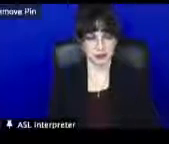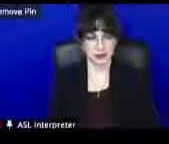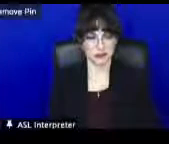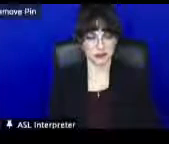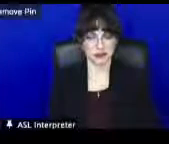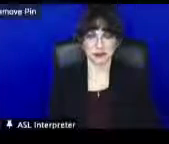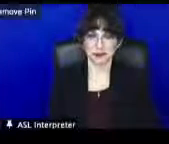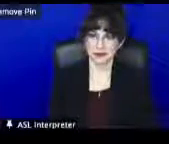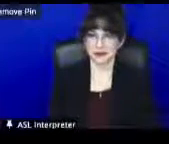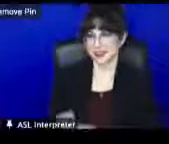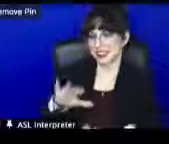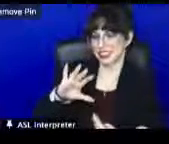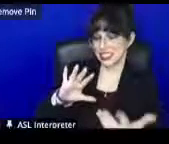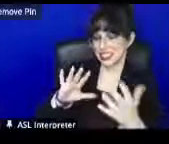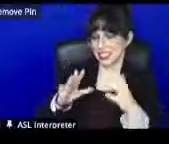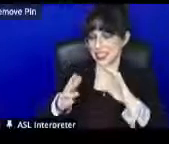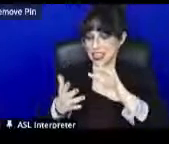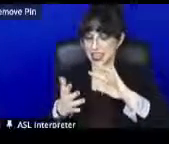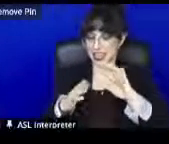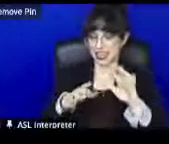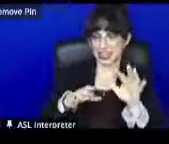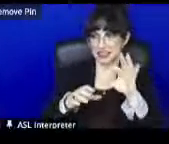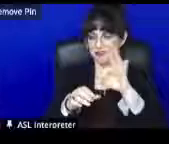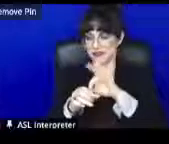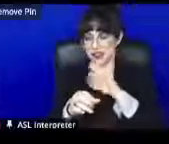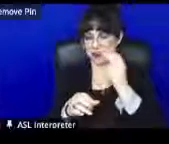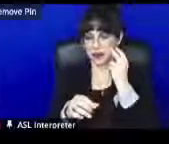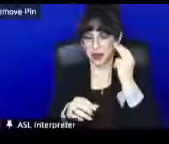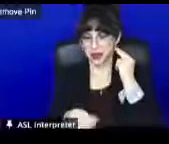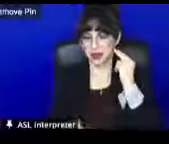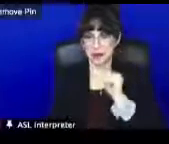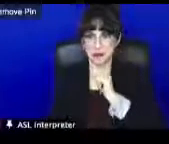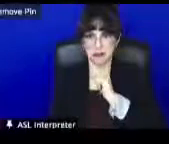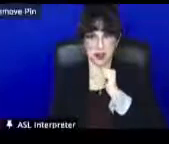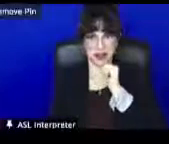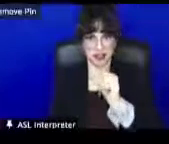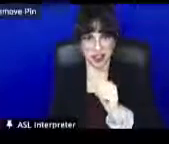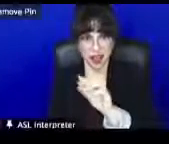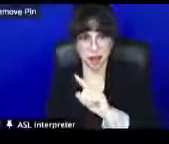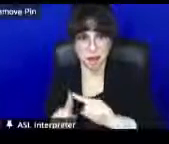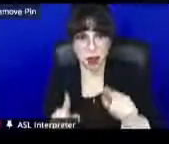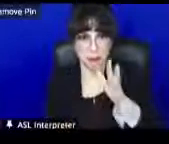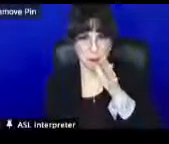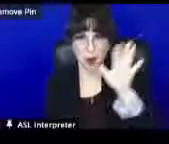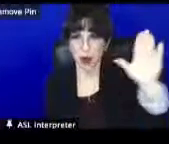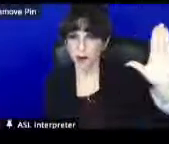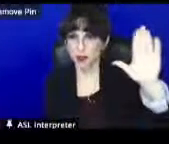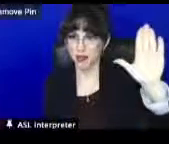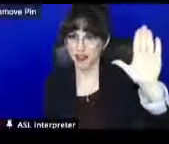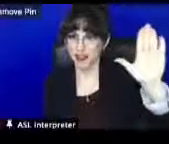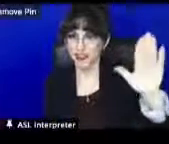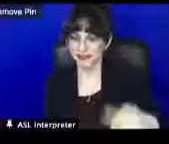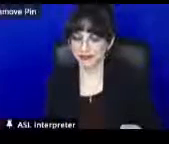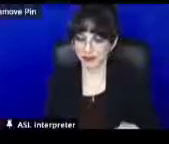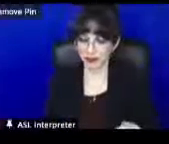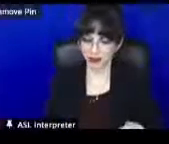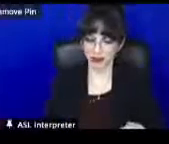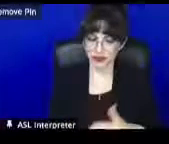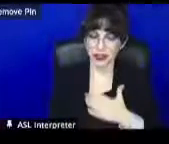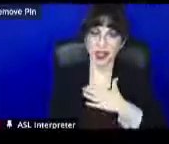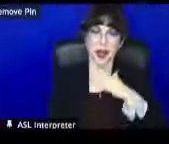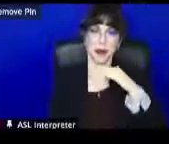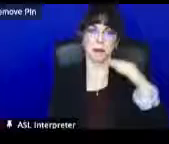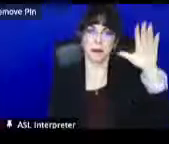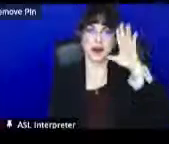It's kind of a voting memory, not my voting memory, but my mom's. My parents were born in